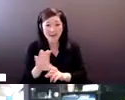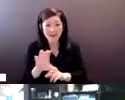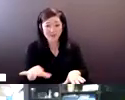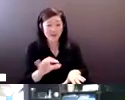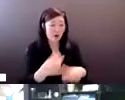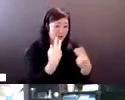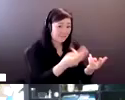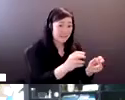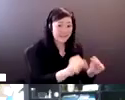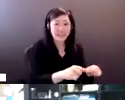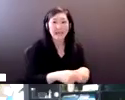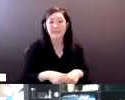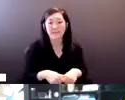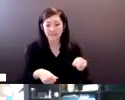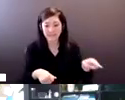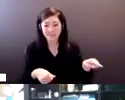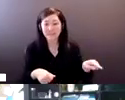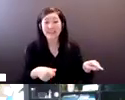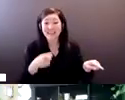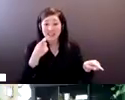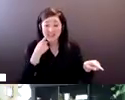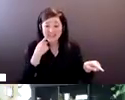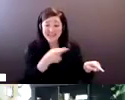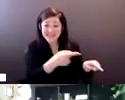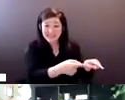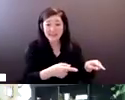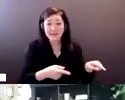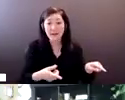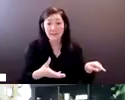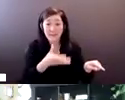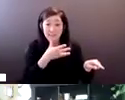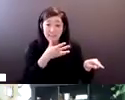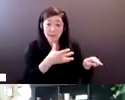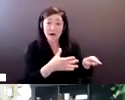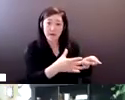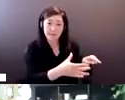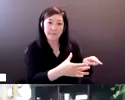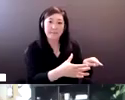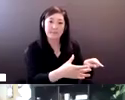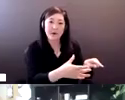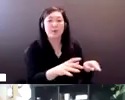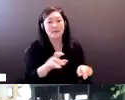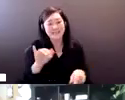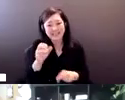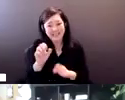Jessica called me just recently to say that her mum had passed away peacefully on New Year's Eve.